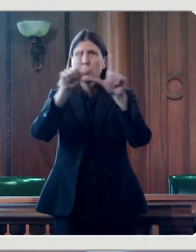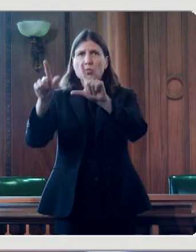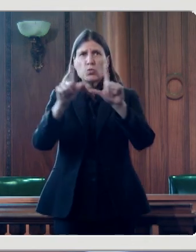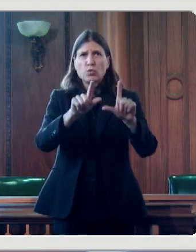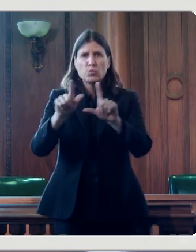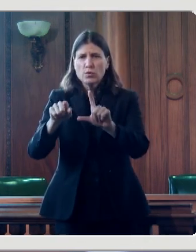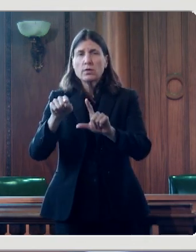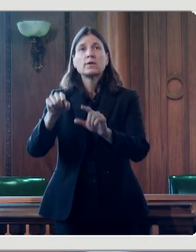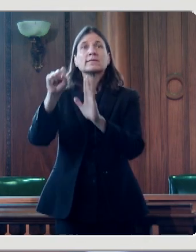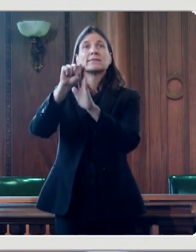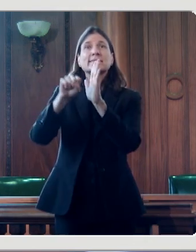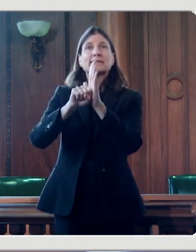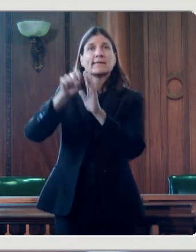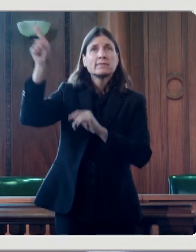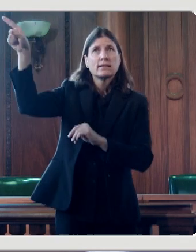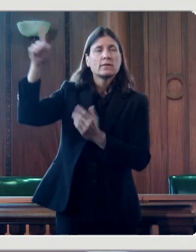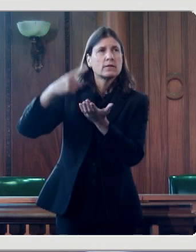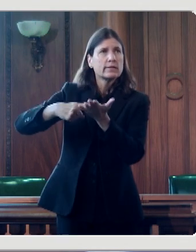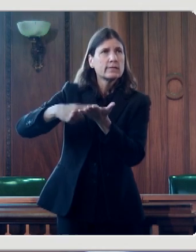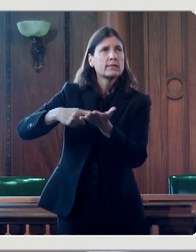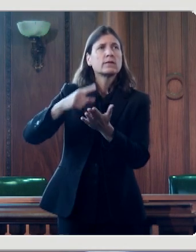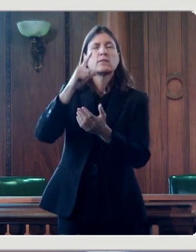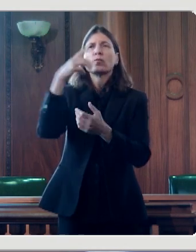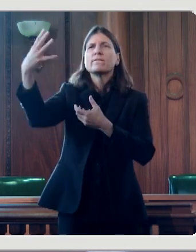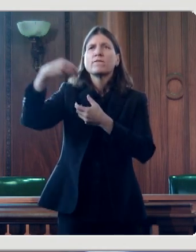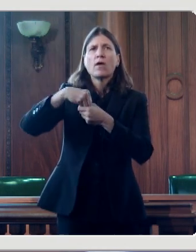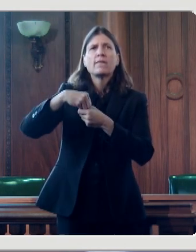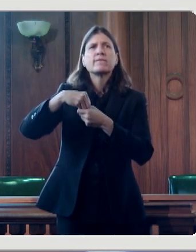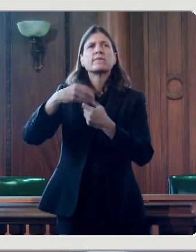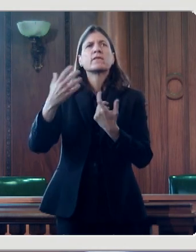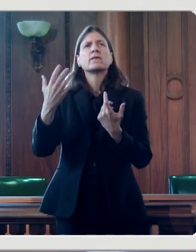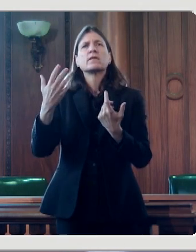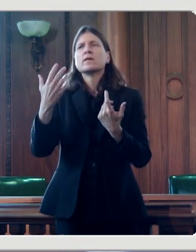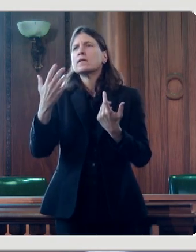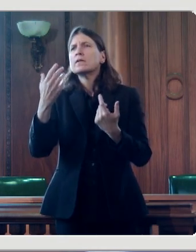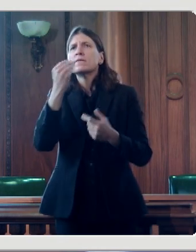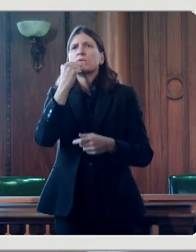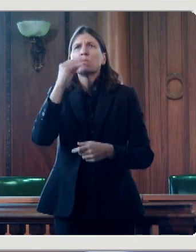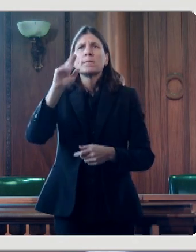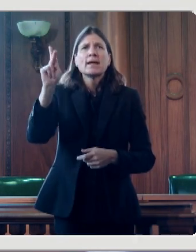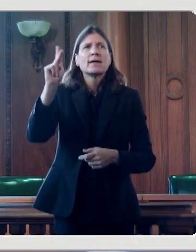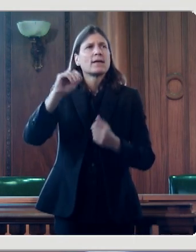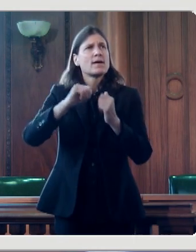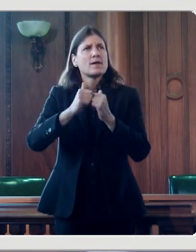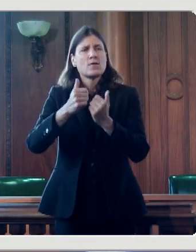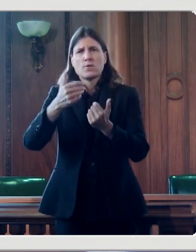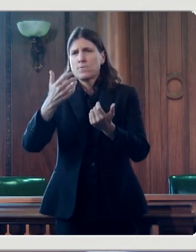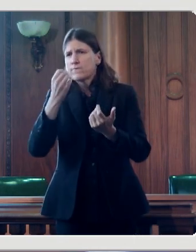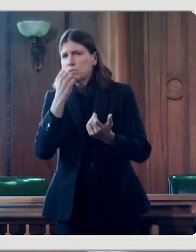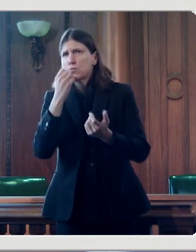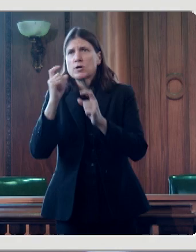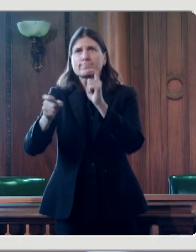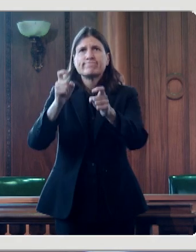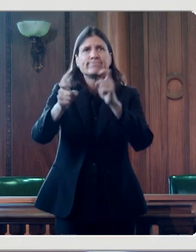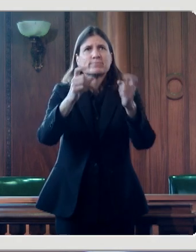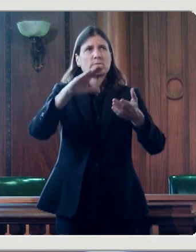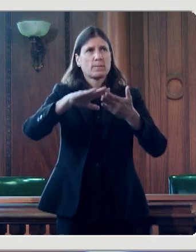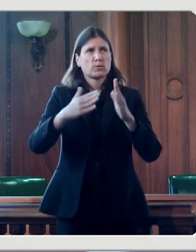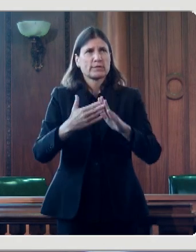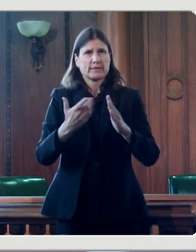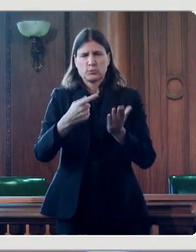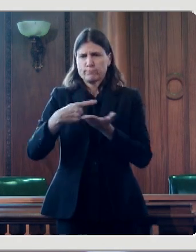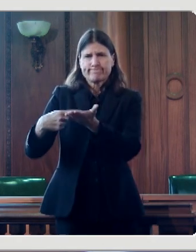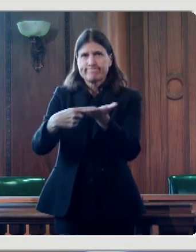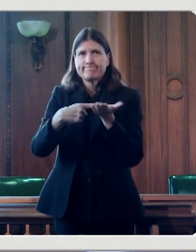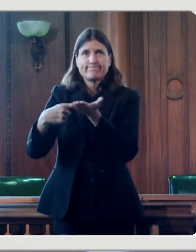John Foley, again, very appreciative, with Sedesco, partnering with other entities and city entities at Central High School. We continue